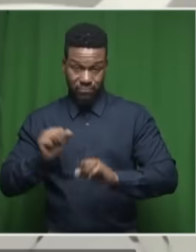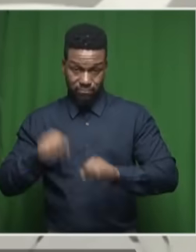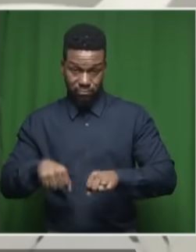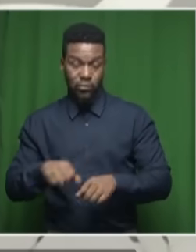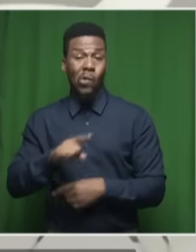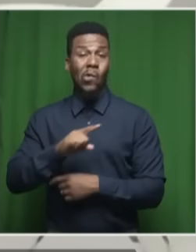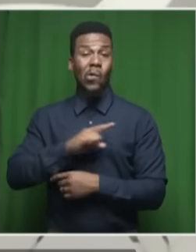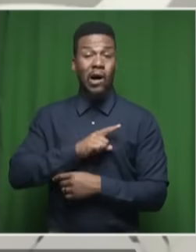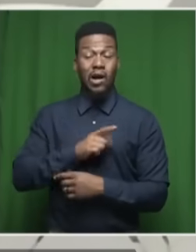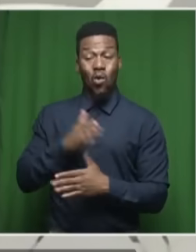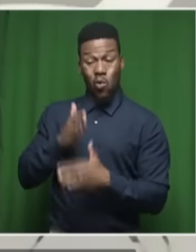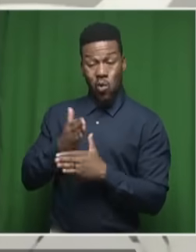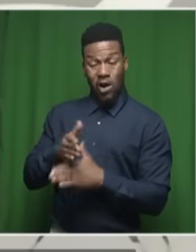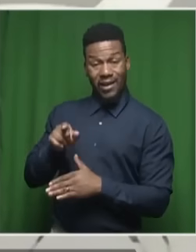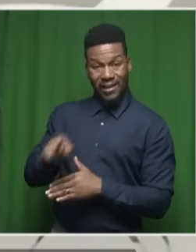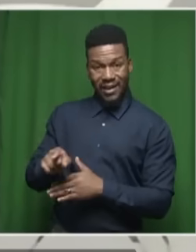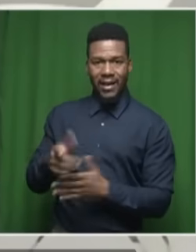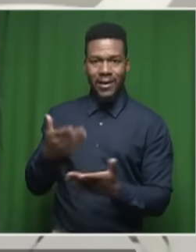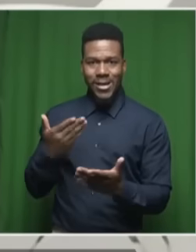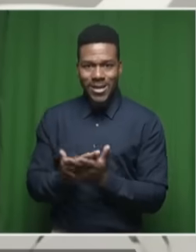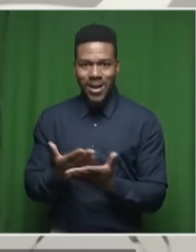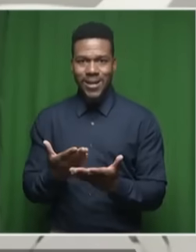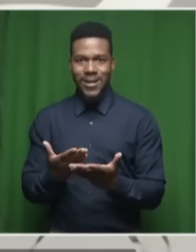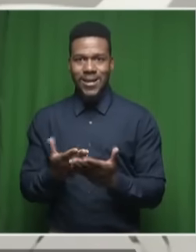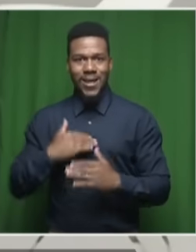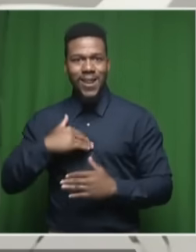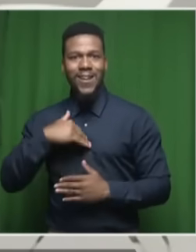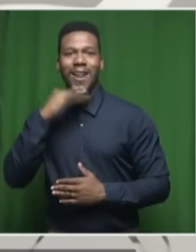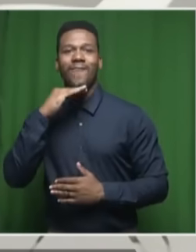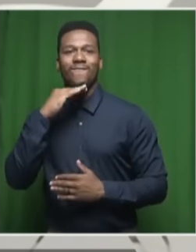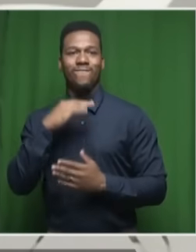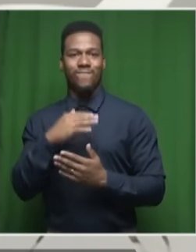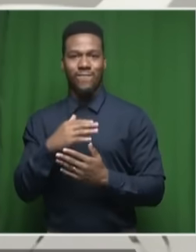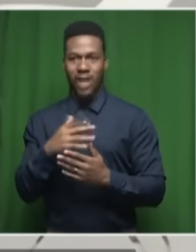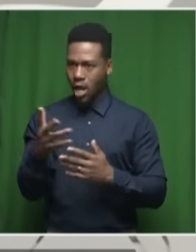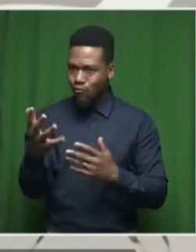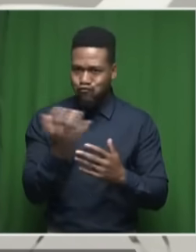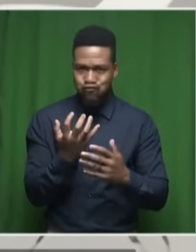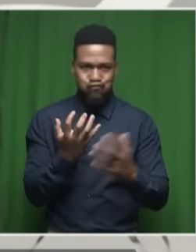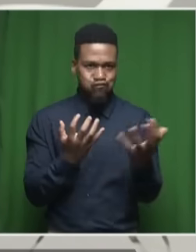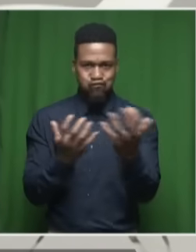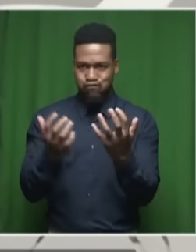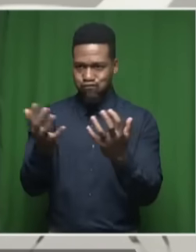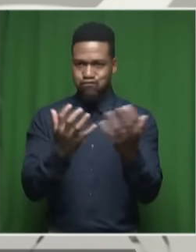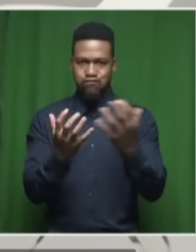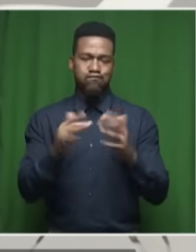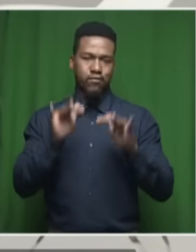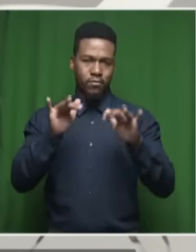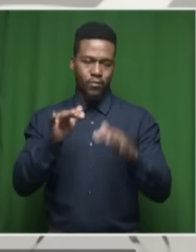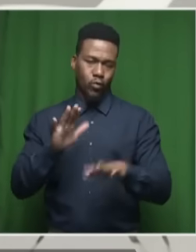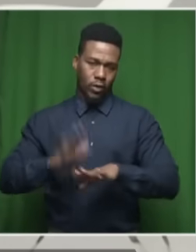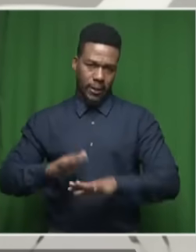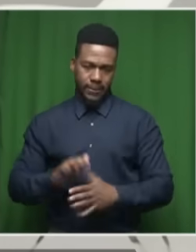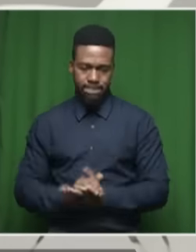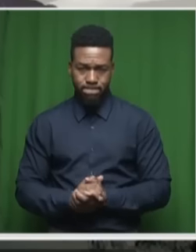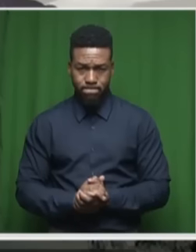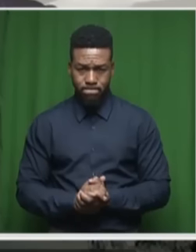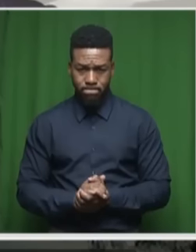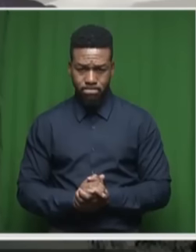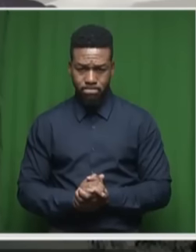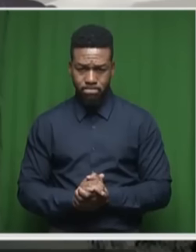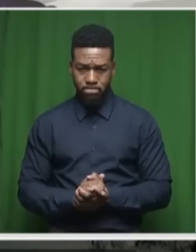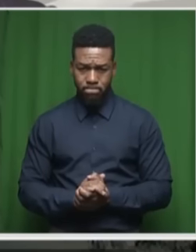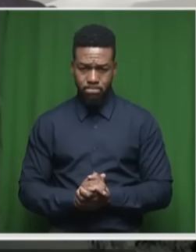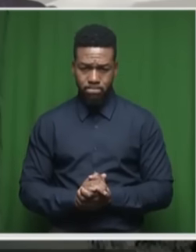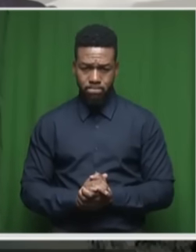is done is actually seen to be sufficient and indeed could be able to make a difference for the political parties. And what